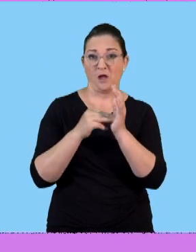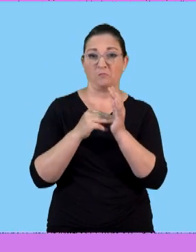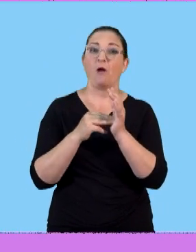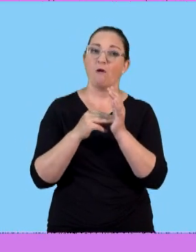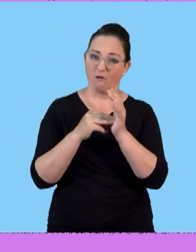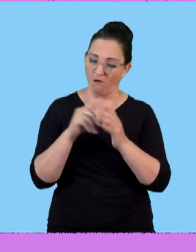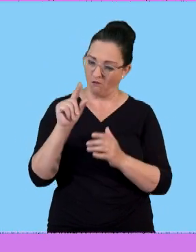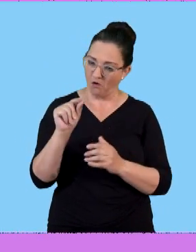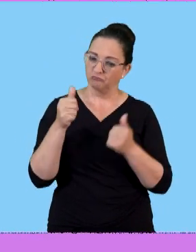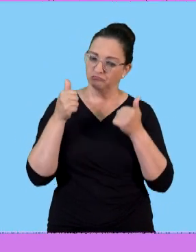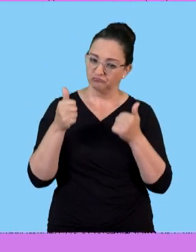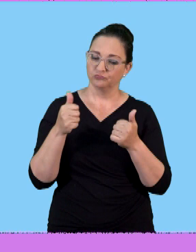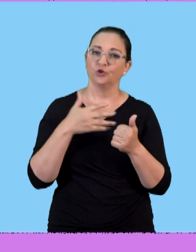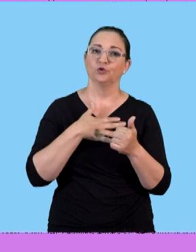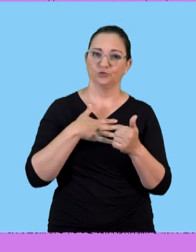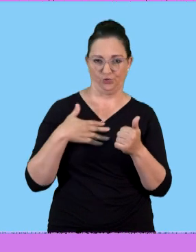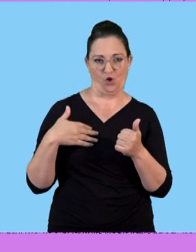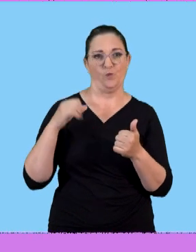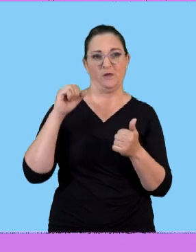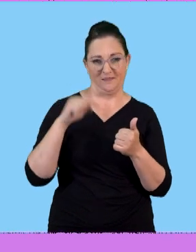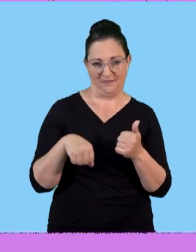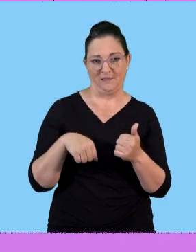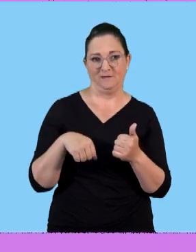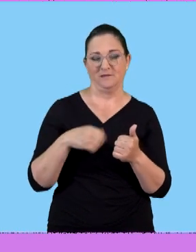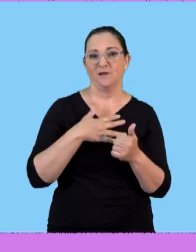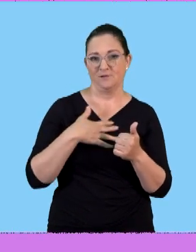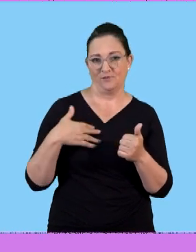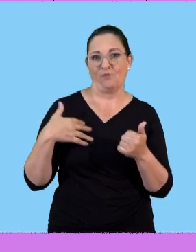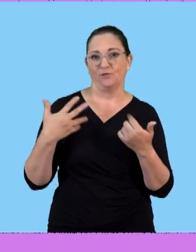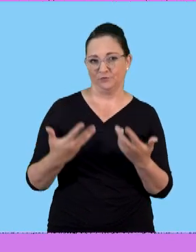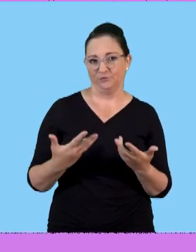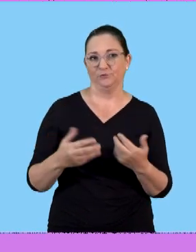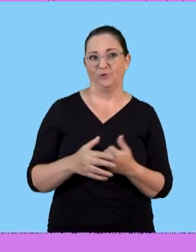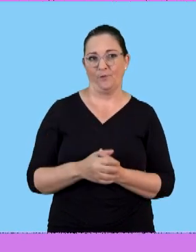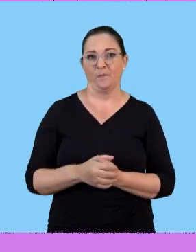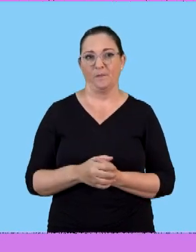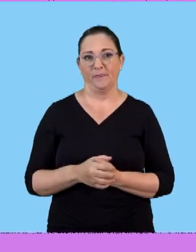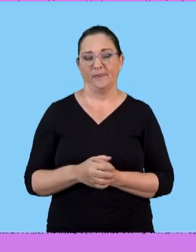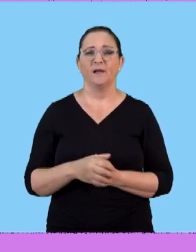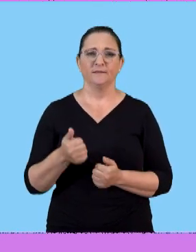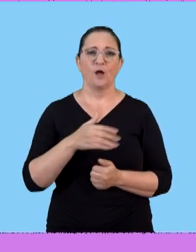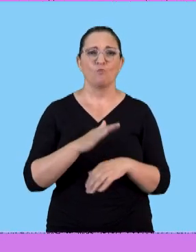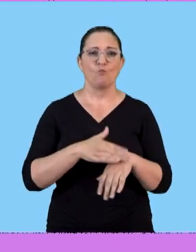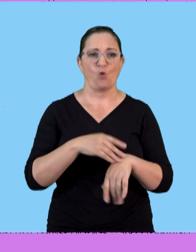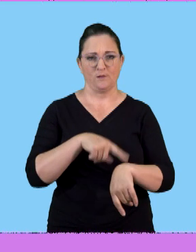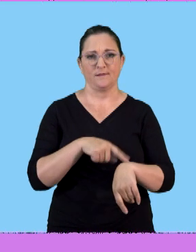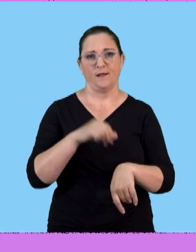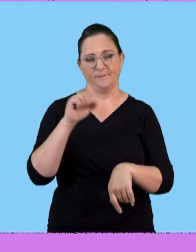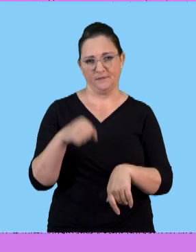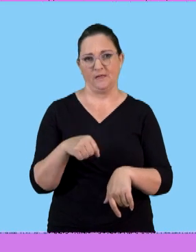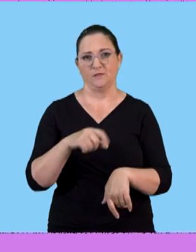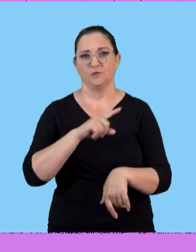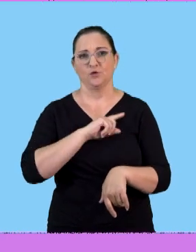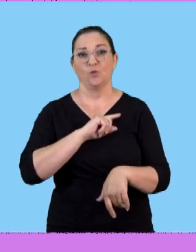Maps is correct. It is slower. The travel time is slow, right, due to, or it takes longer,